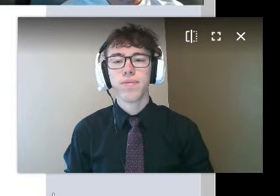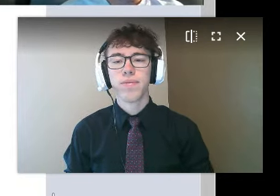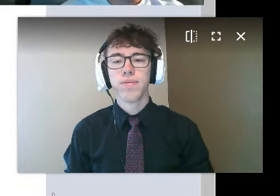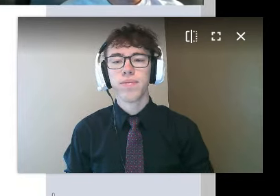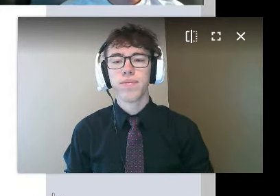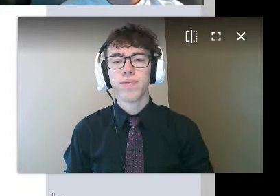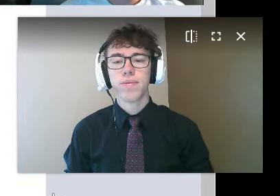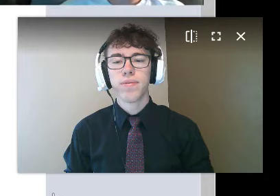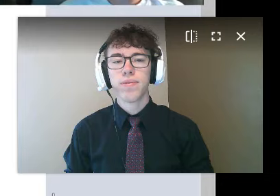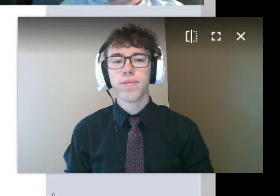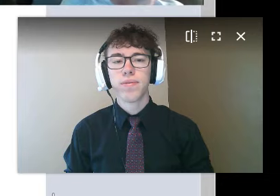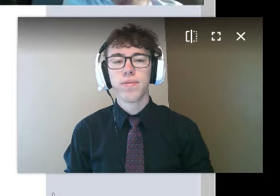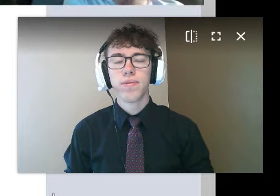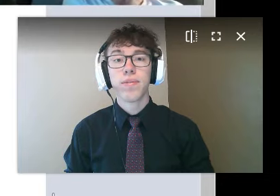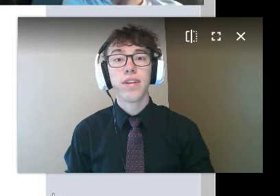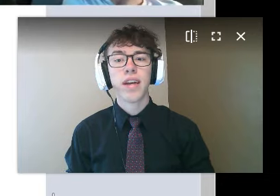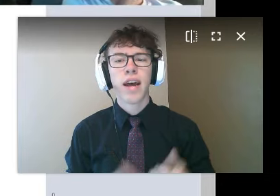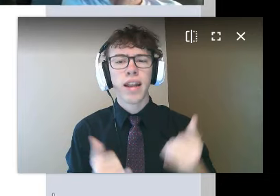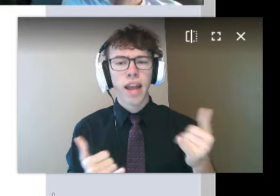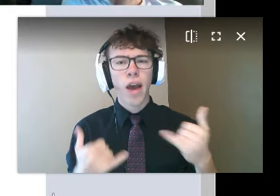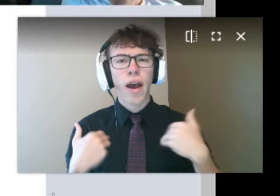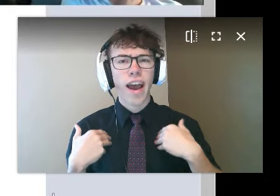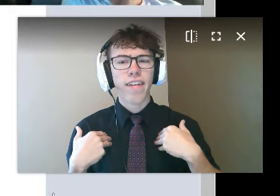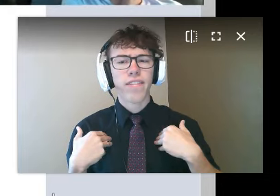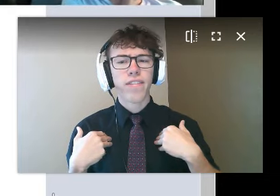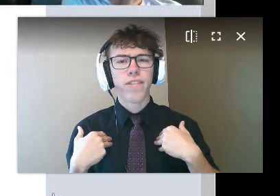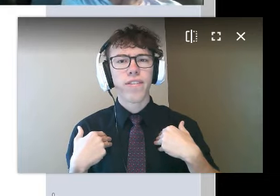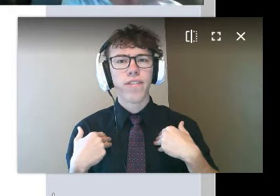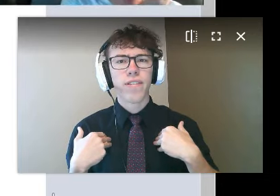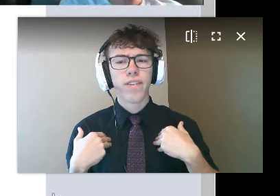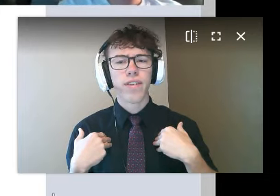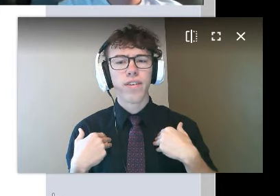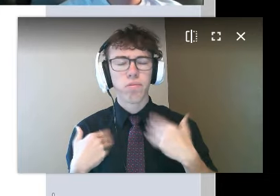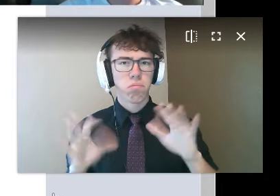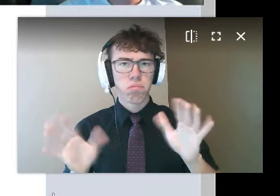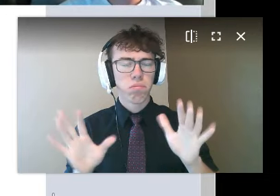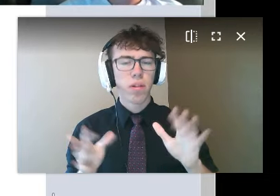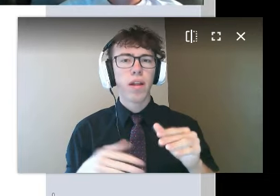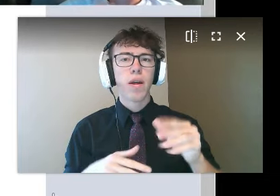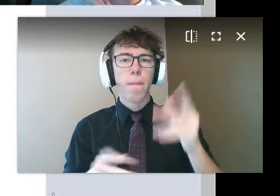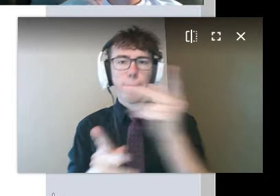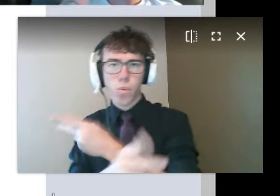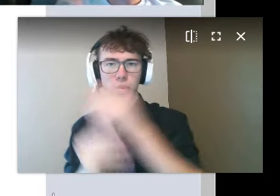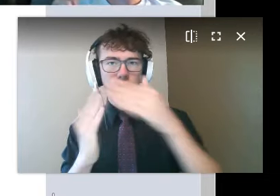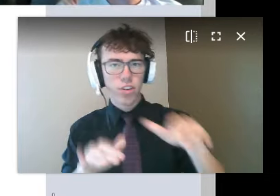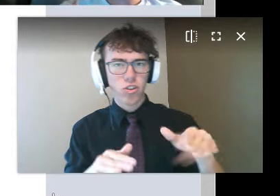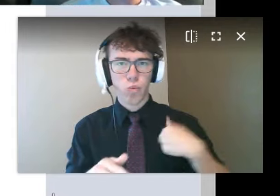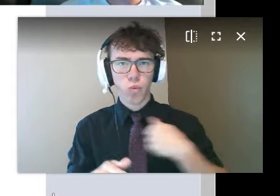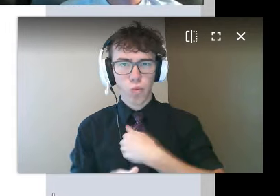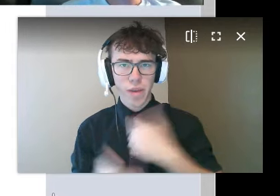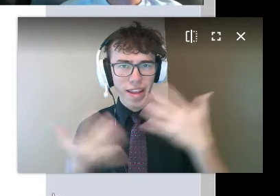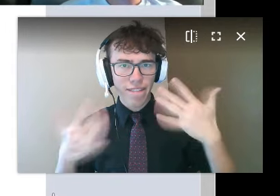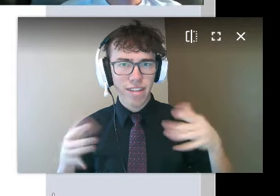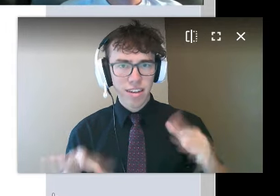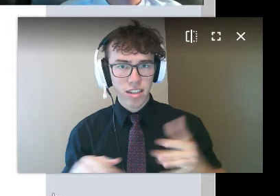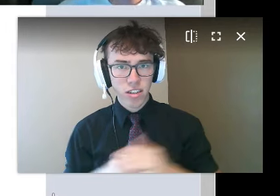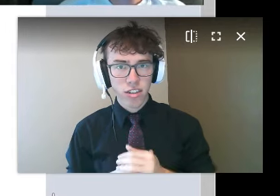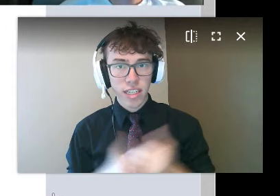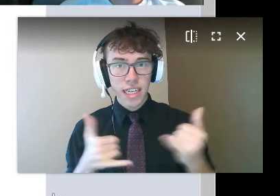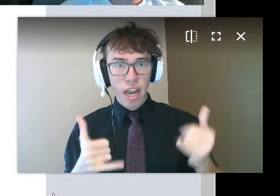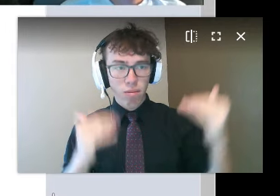plus. So now we've got multiplication and division is gone. And we just have subtraction